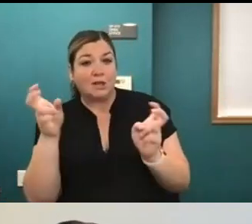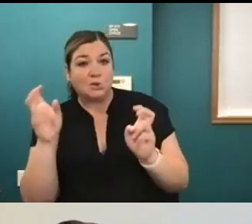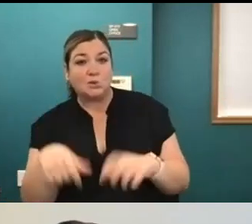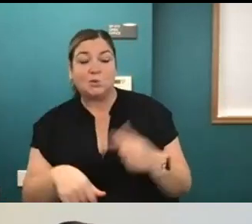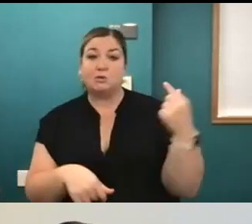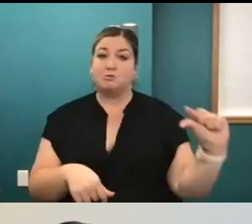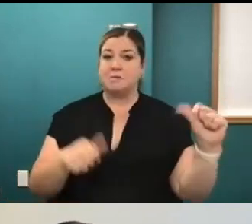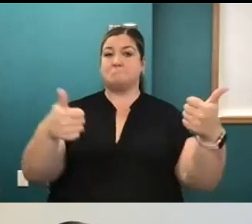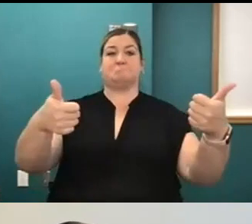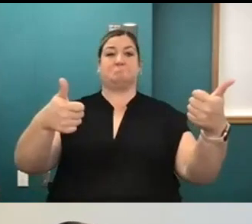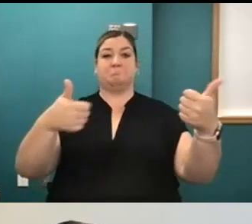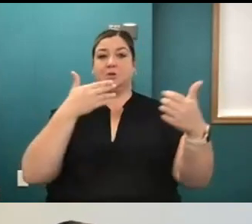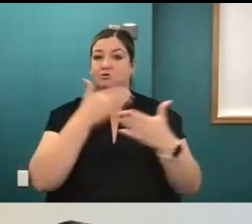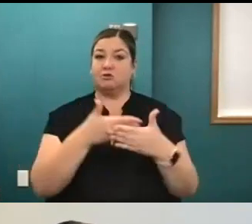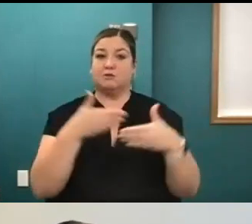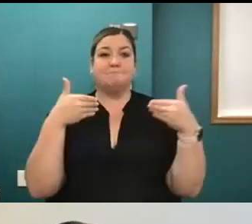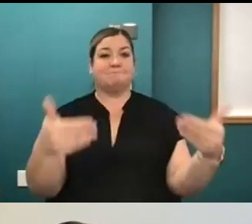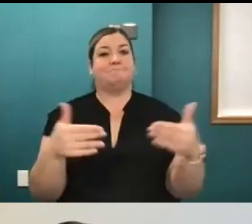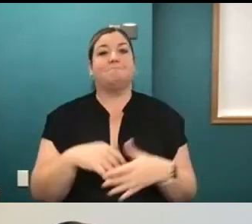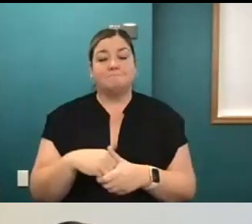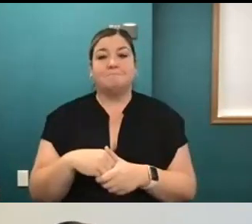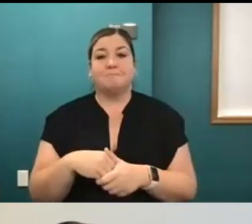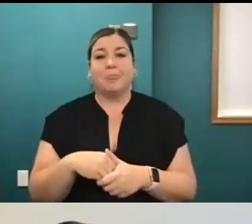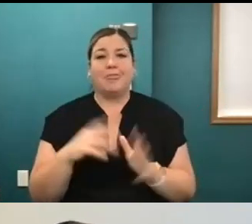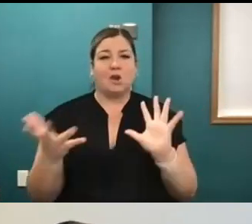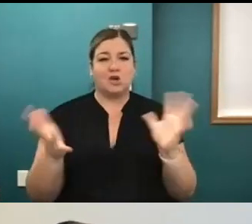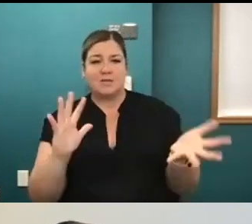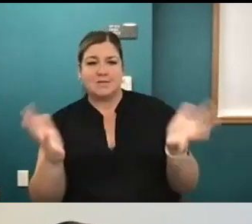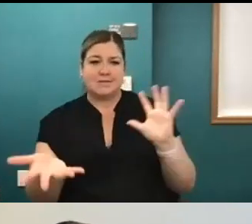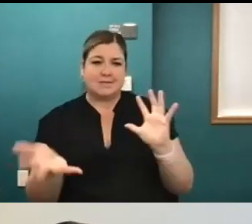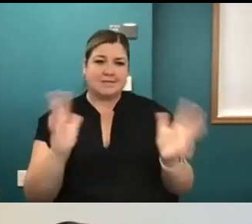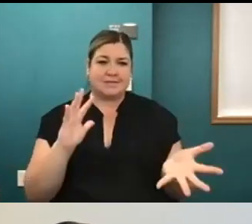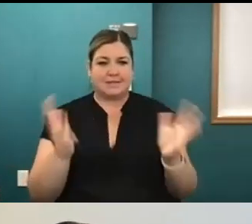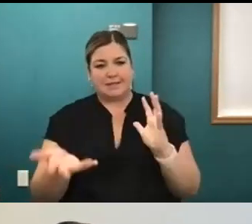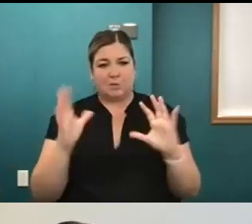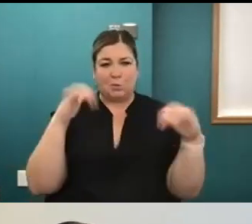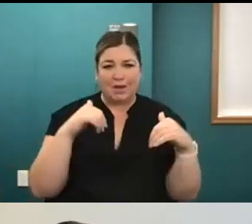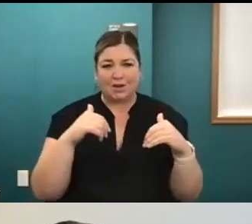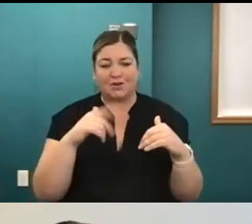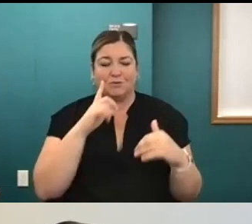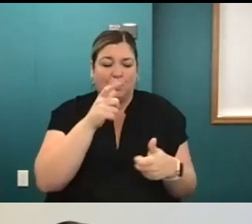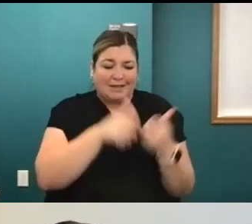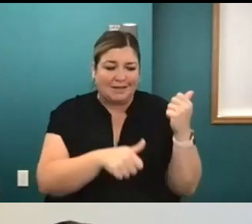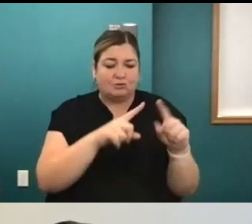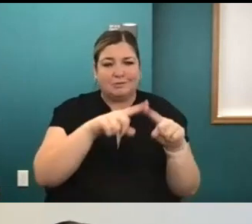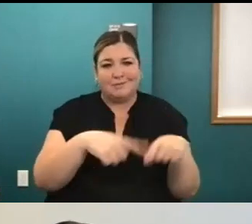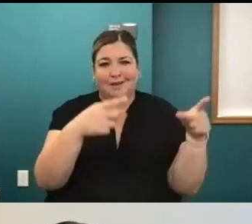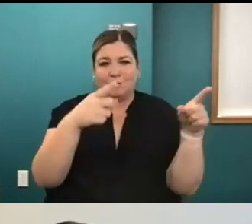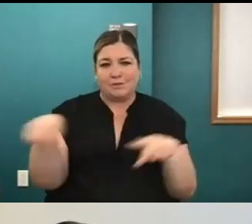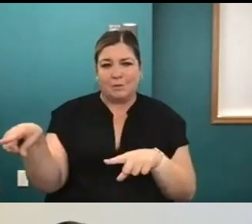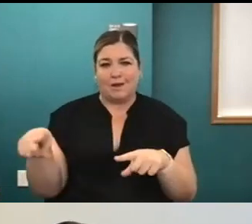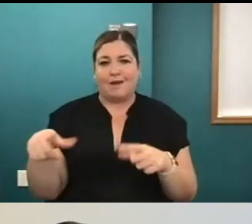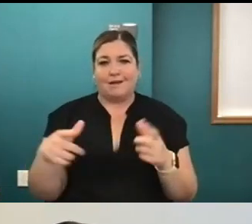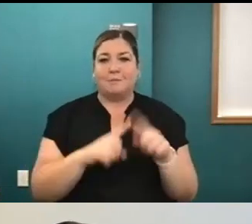to go. And there are, sort of idiosyncrasies of those within each of the patternings, depending on what's going on. But in